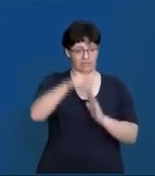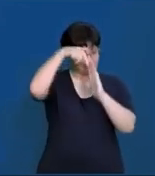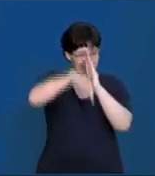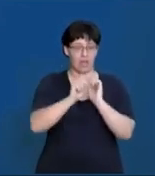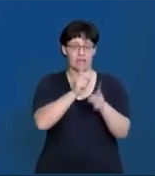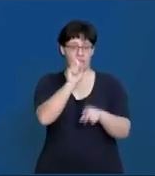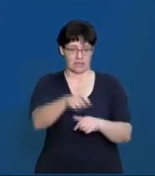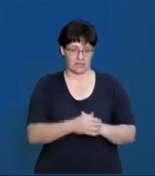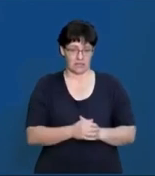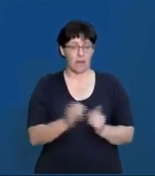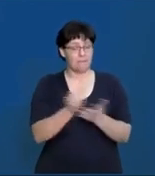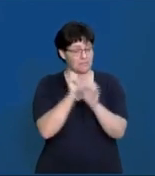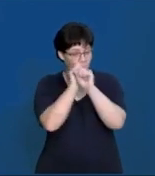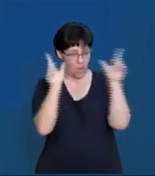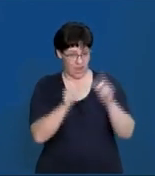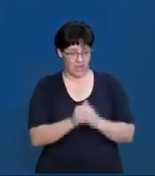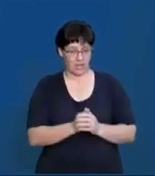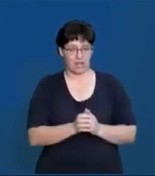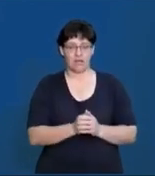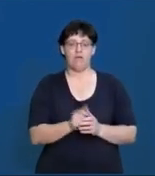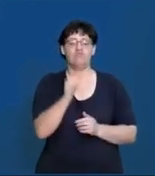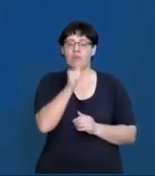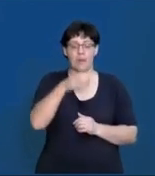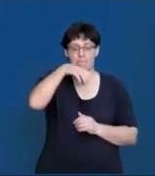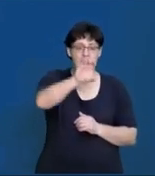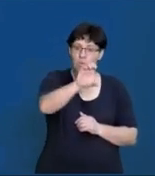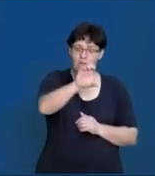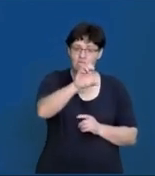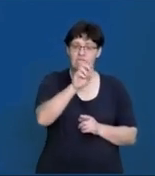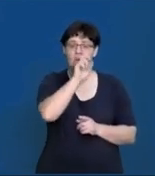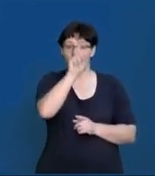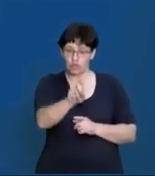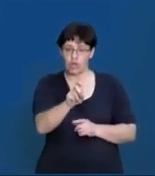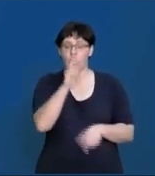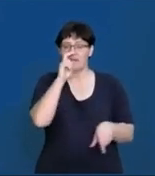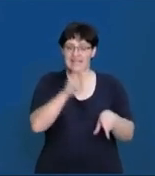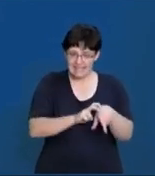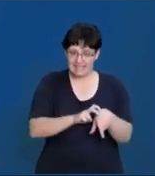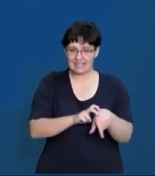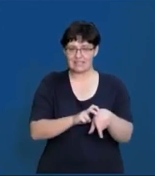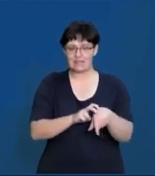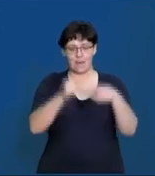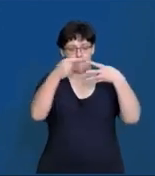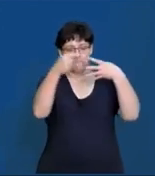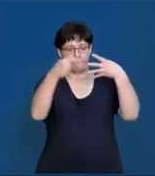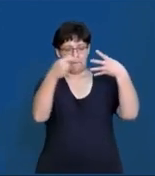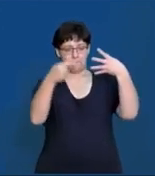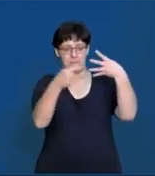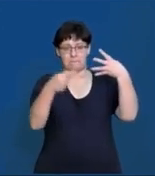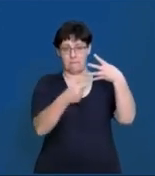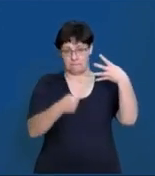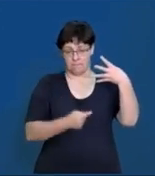However, I need to allude to you, boys and girls, to say, even if it's a paragraph type of questions, you still need to write in point